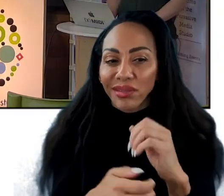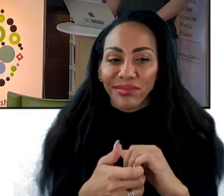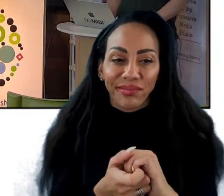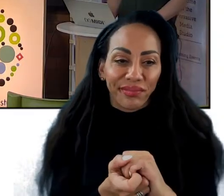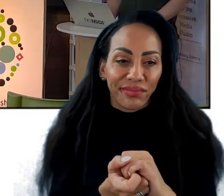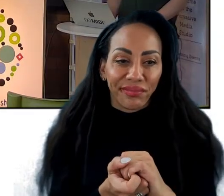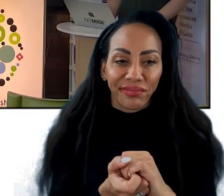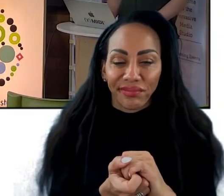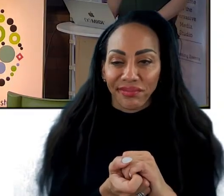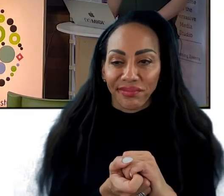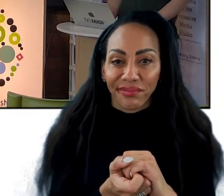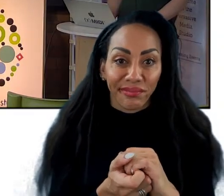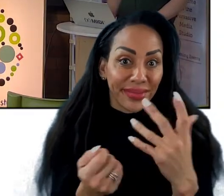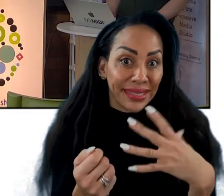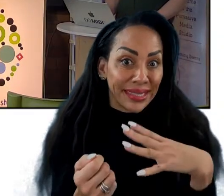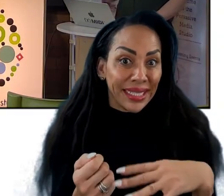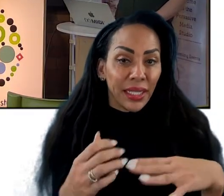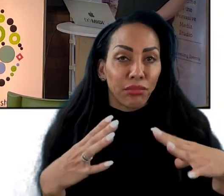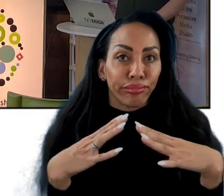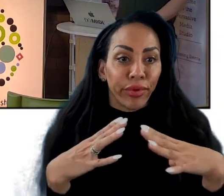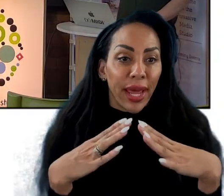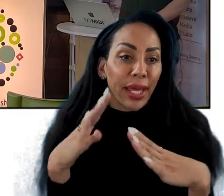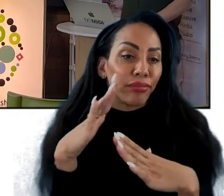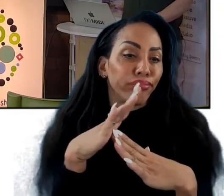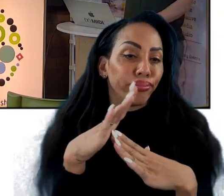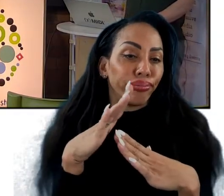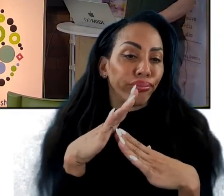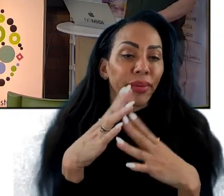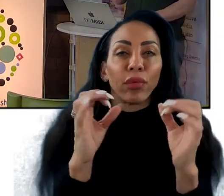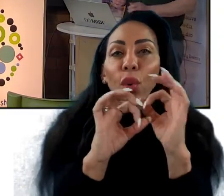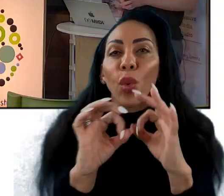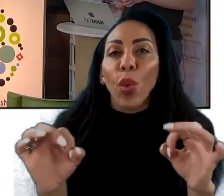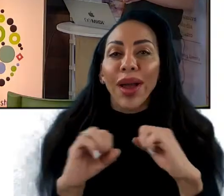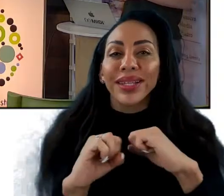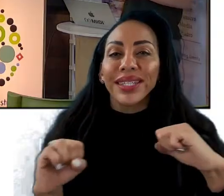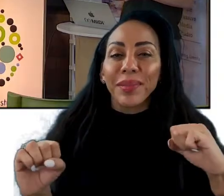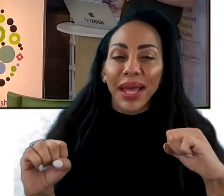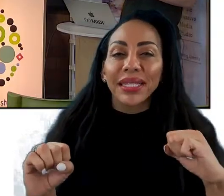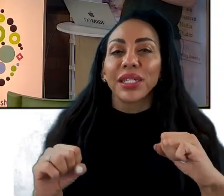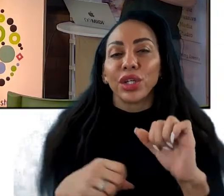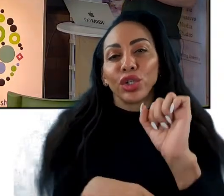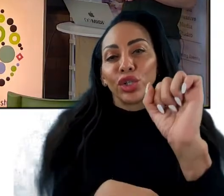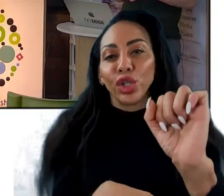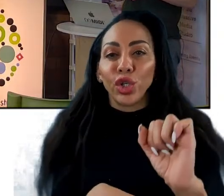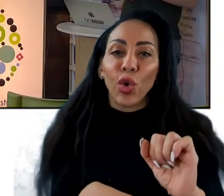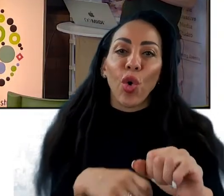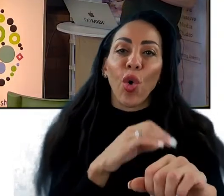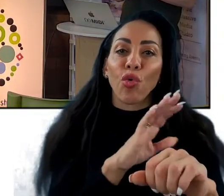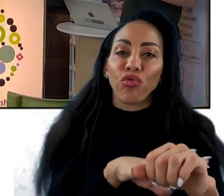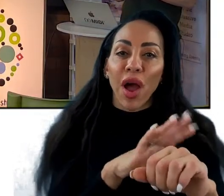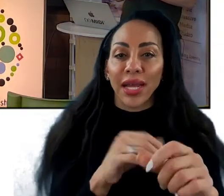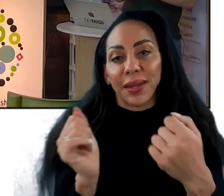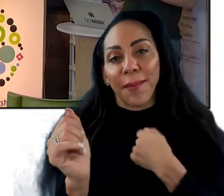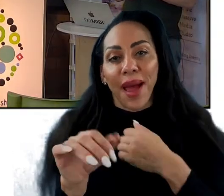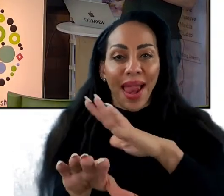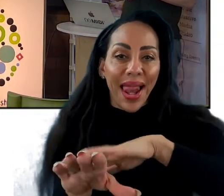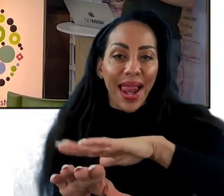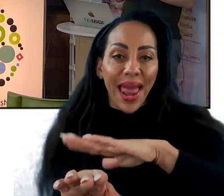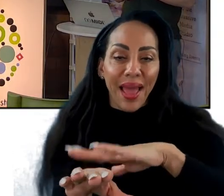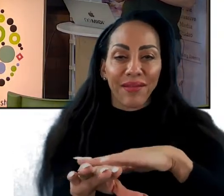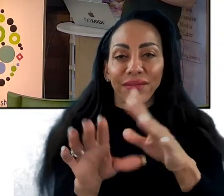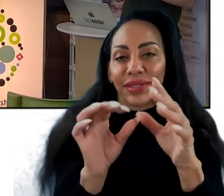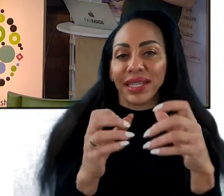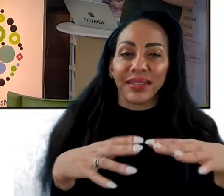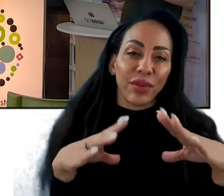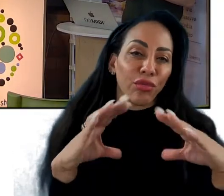If you need to take a break at any point, we have a quiet space just next to this space. So to my left, your right, around the corner there, there's a little room with some sofas and beanbags